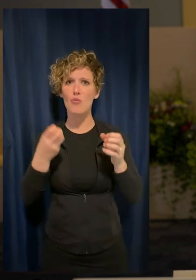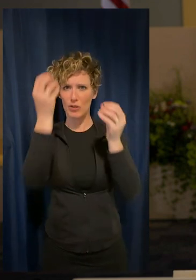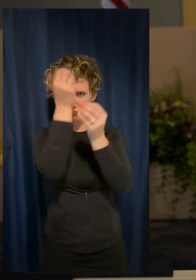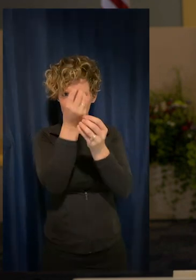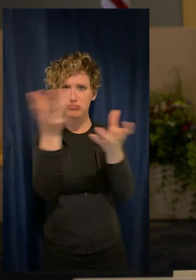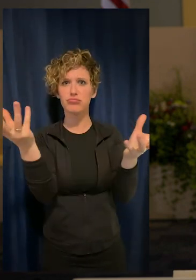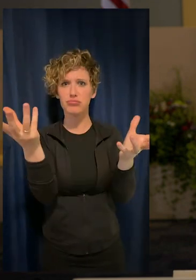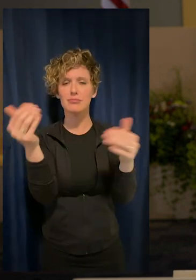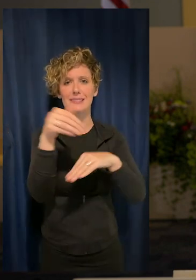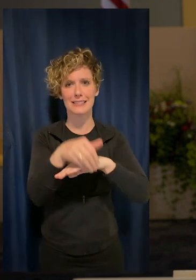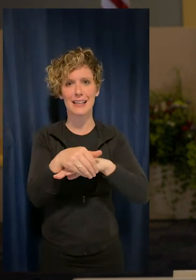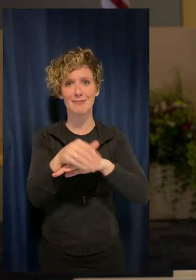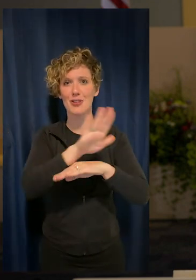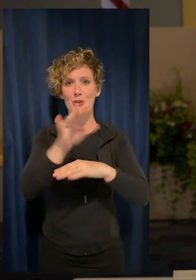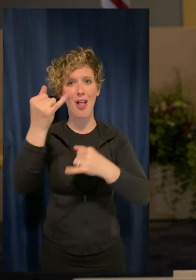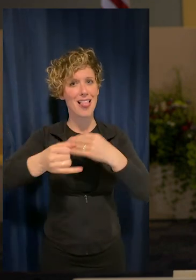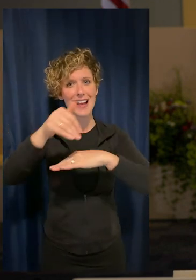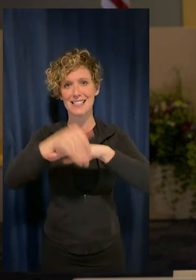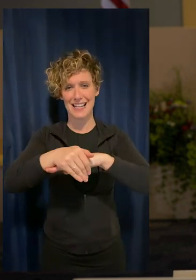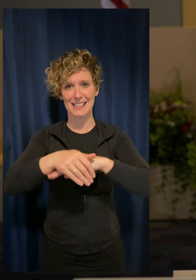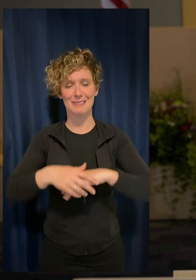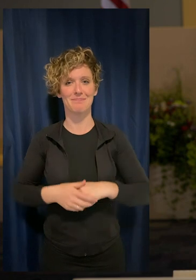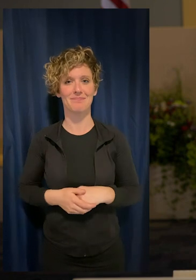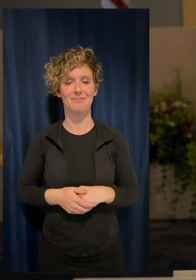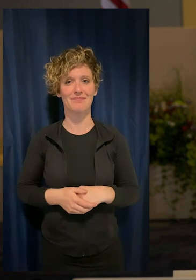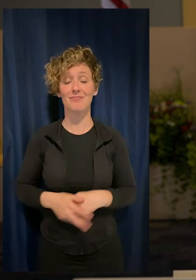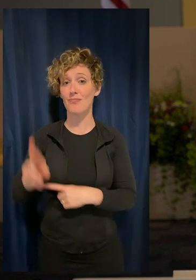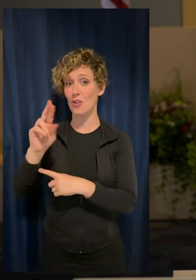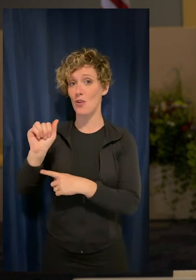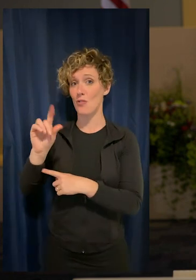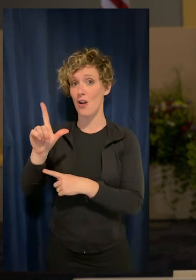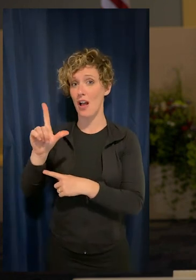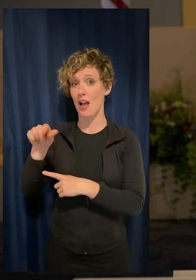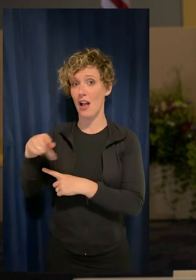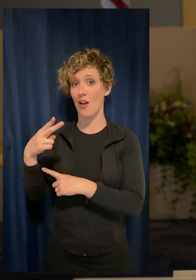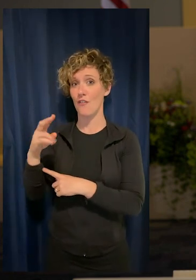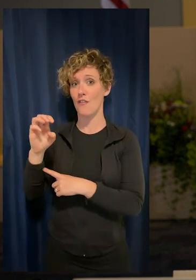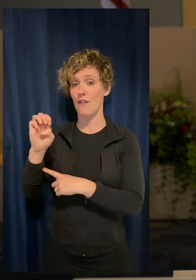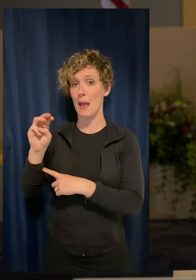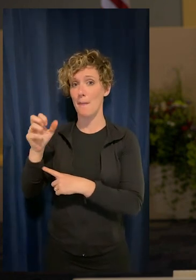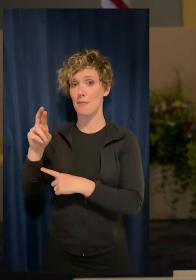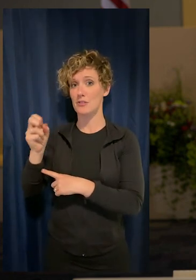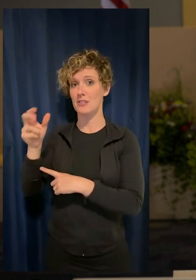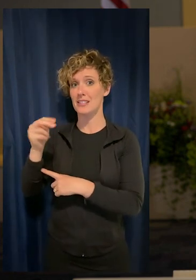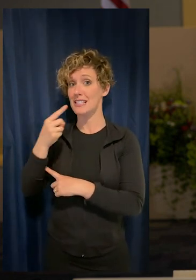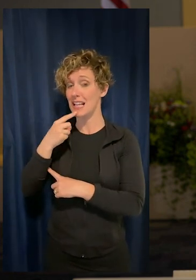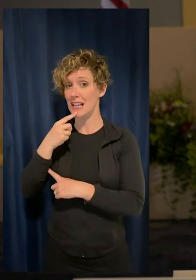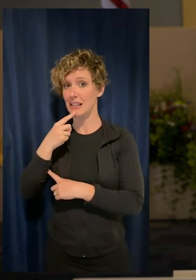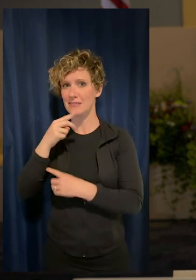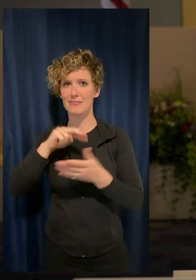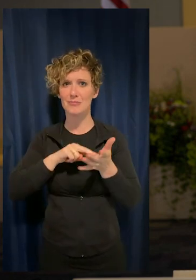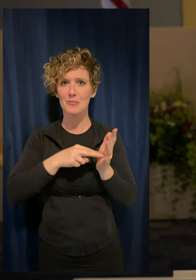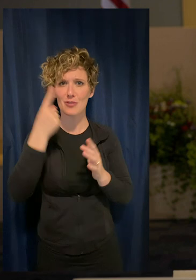school. In the words of Ralph Waldo Emerson, the purpose of life is not to be happy.